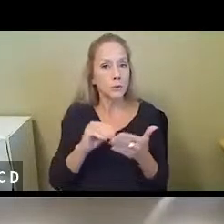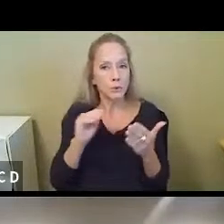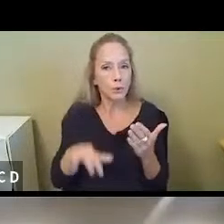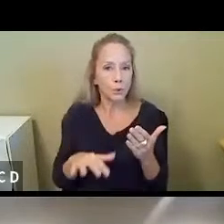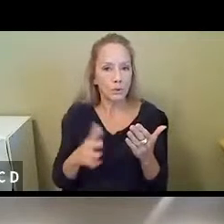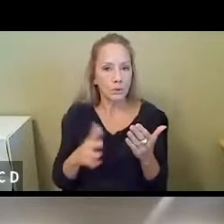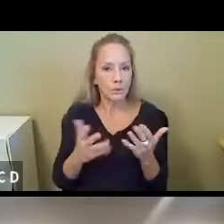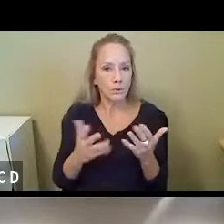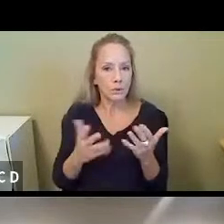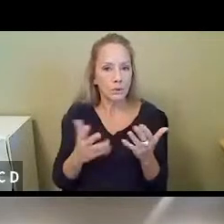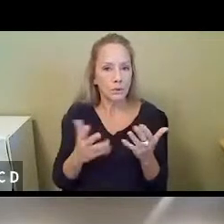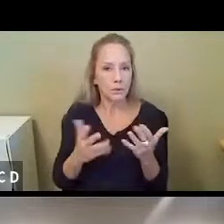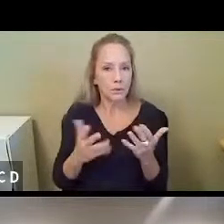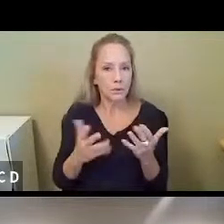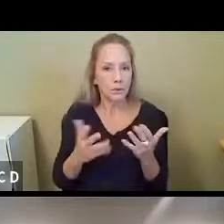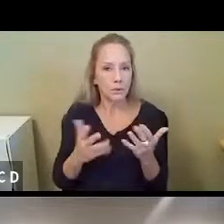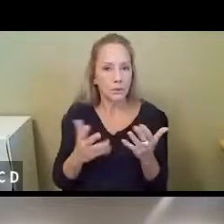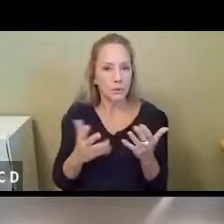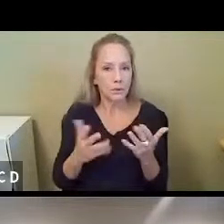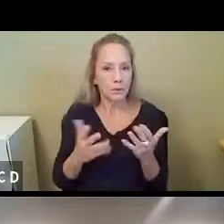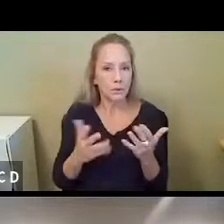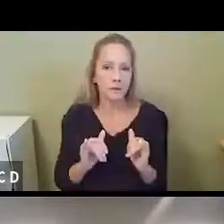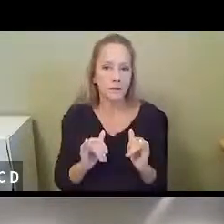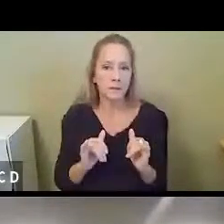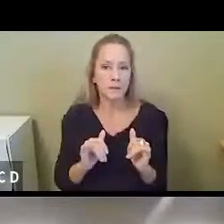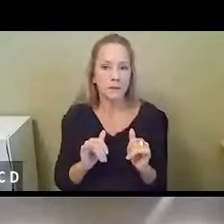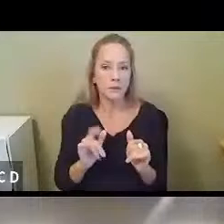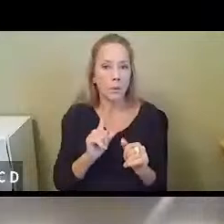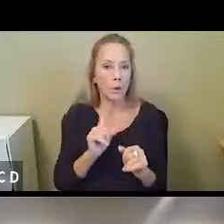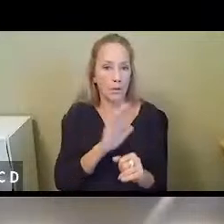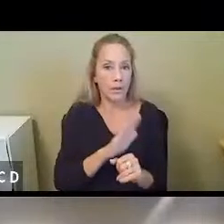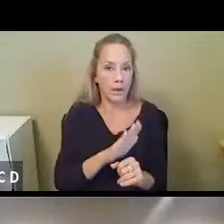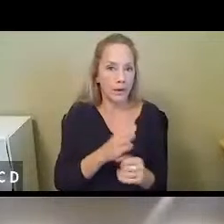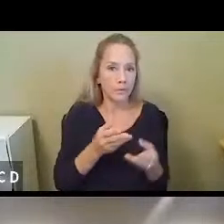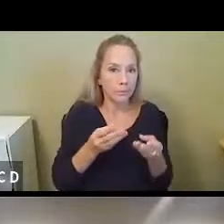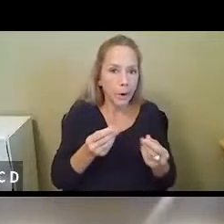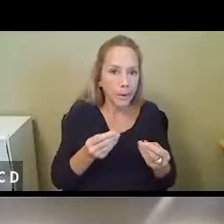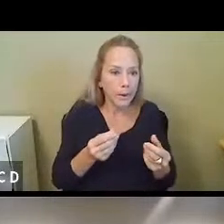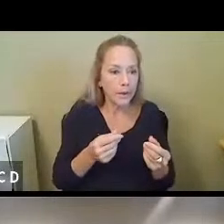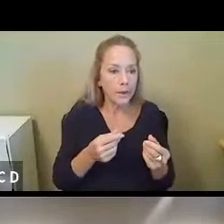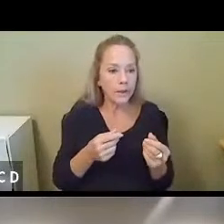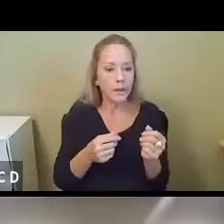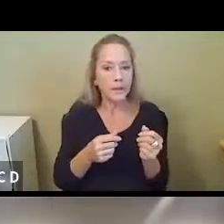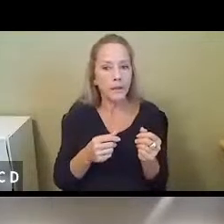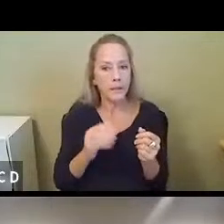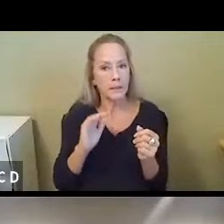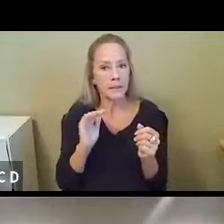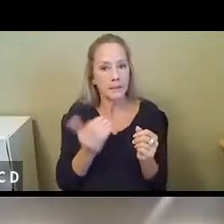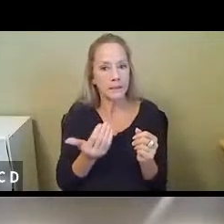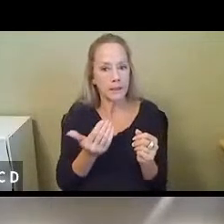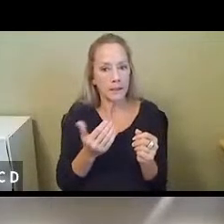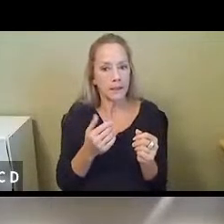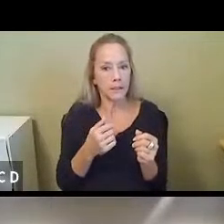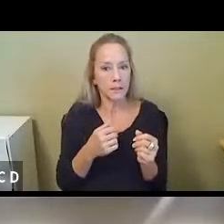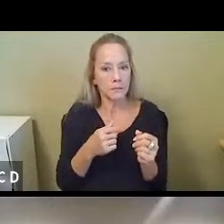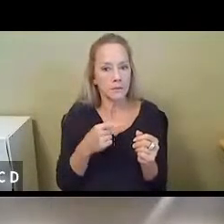at this point still. And on their property, in what they can control, it sounds like they are